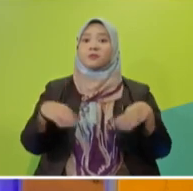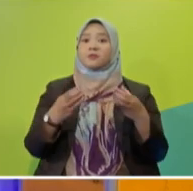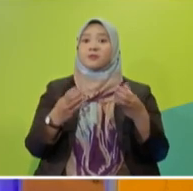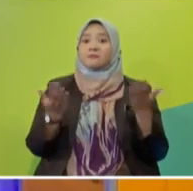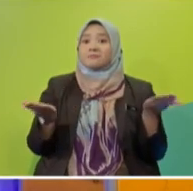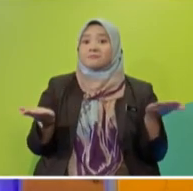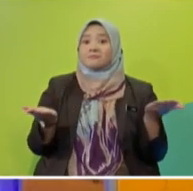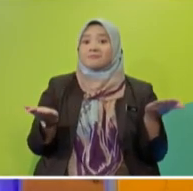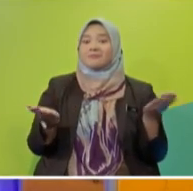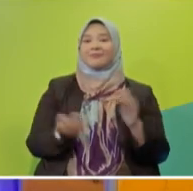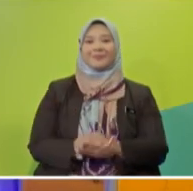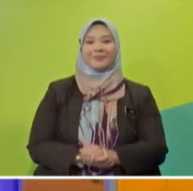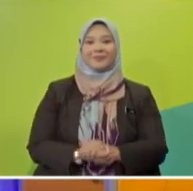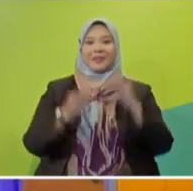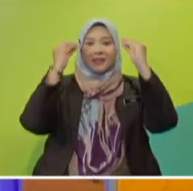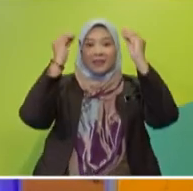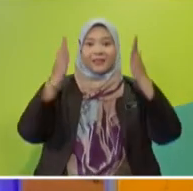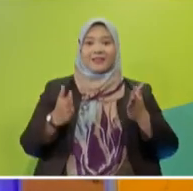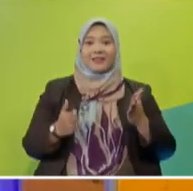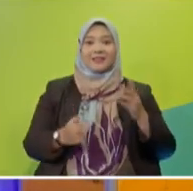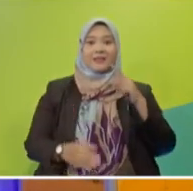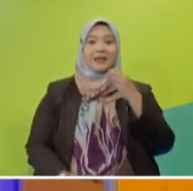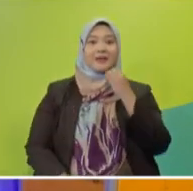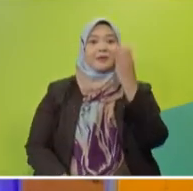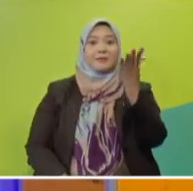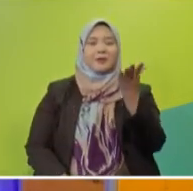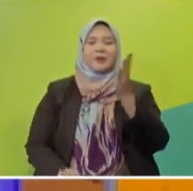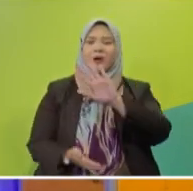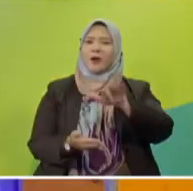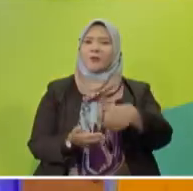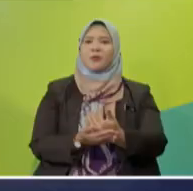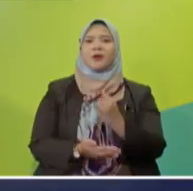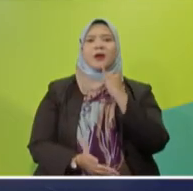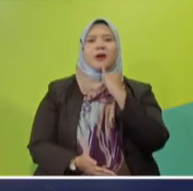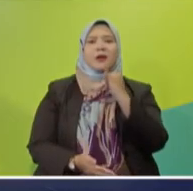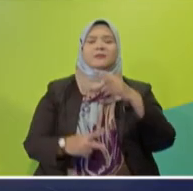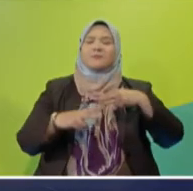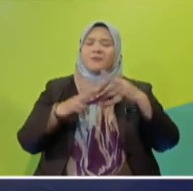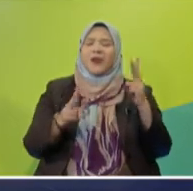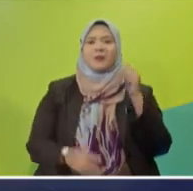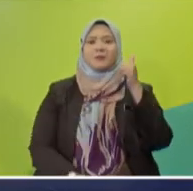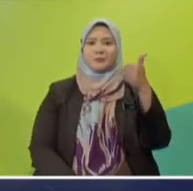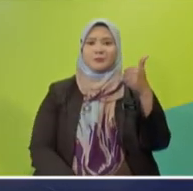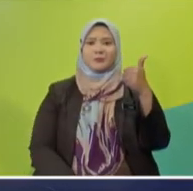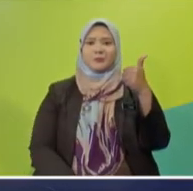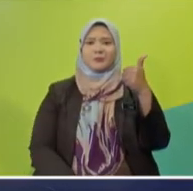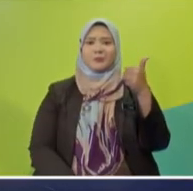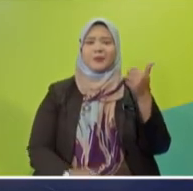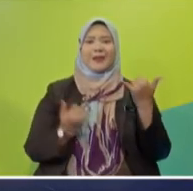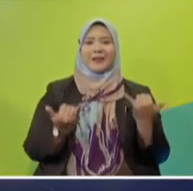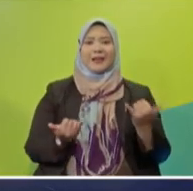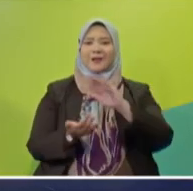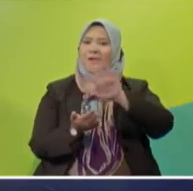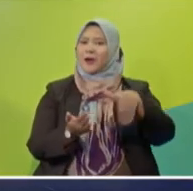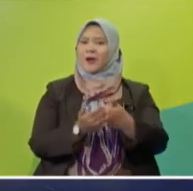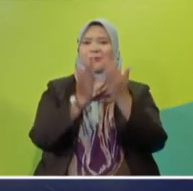because they were able to guess all the animals correctly, right? Yep, and okay, so... Okay, and shall we give them some stars? Yes, teacher, I think we should. How